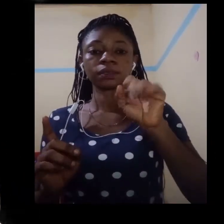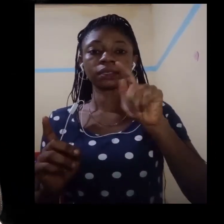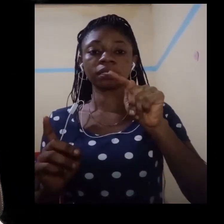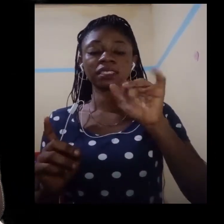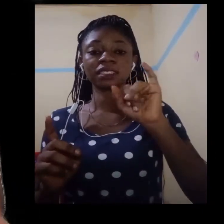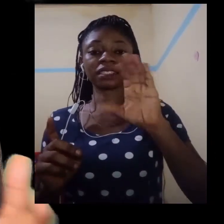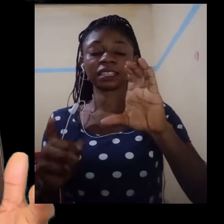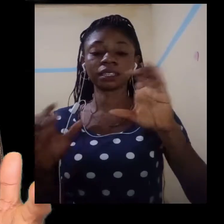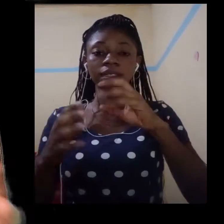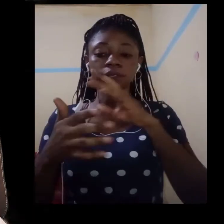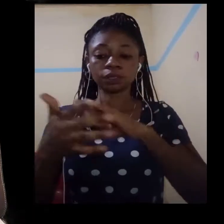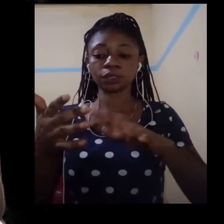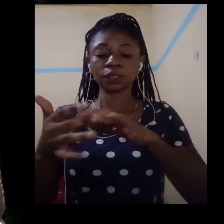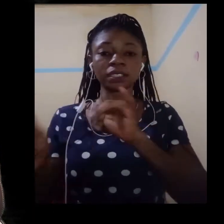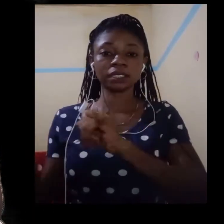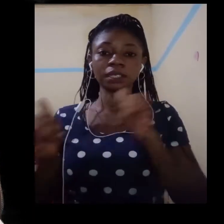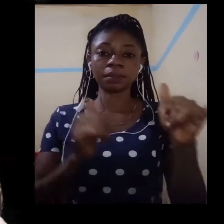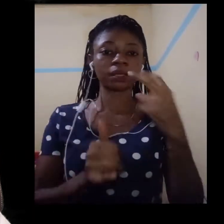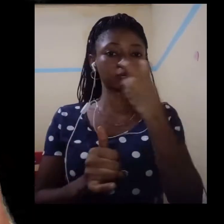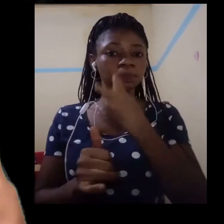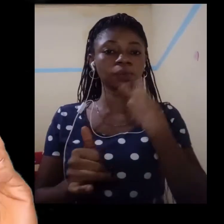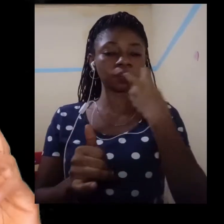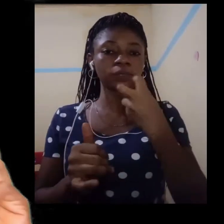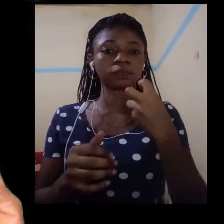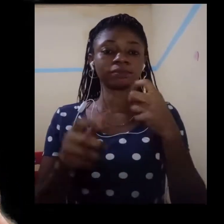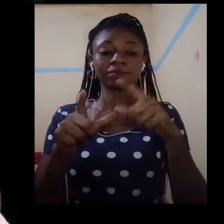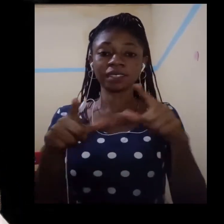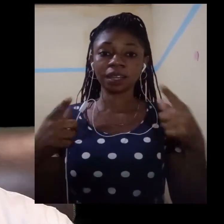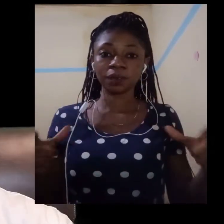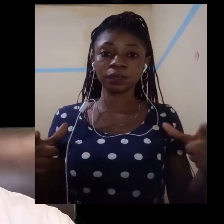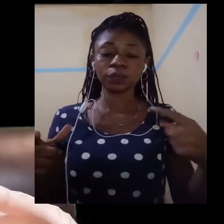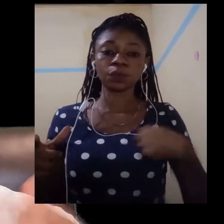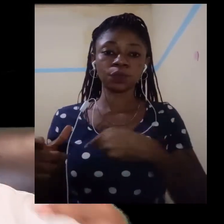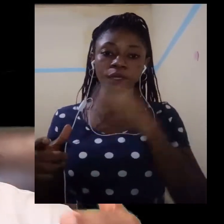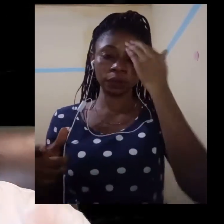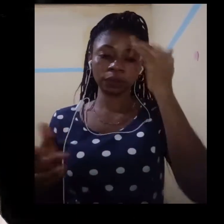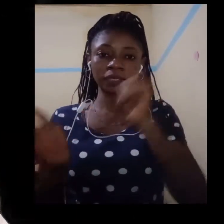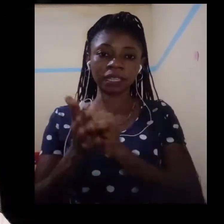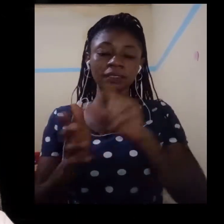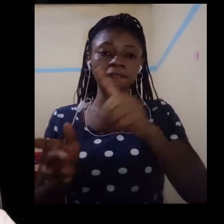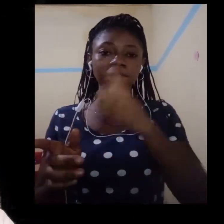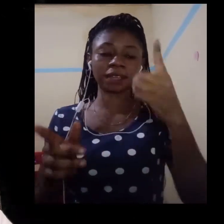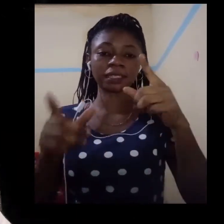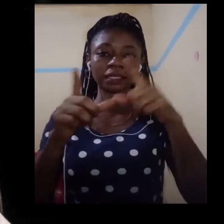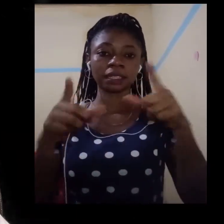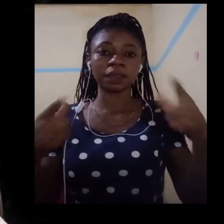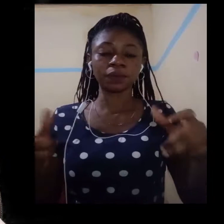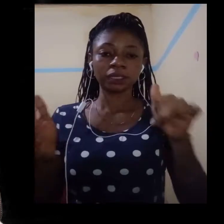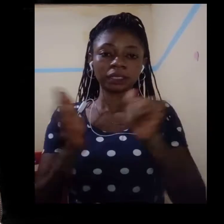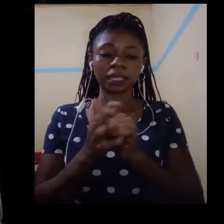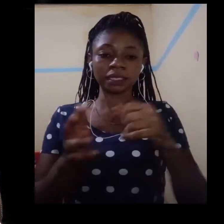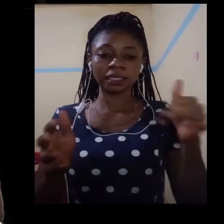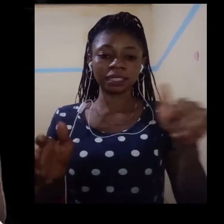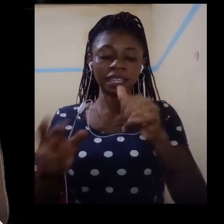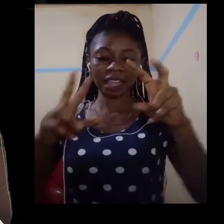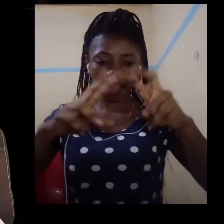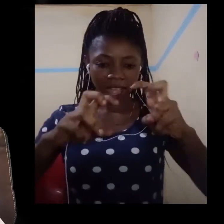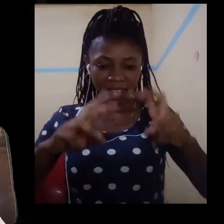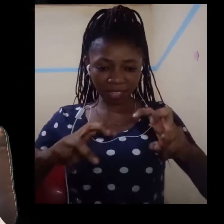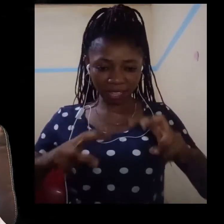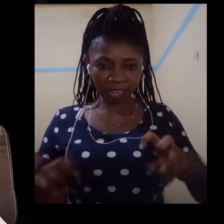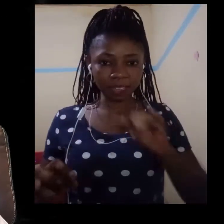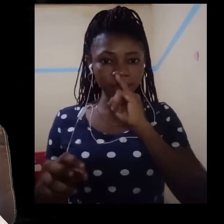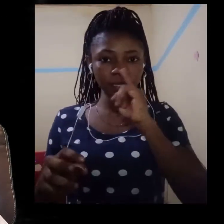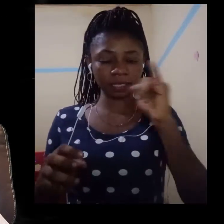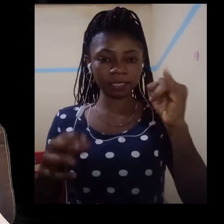know historically that the first sign language that became scrutinized at that level